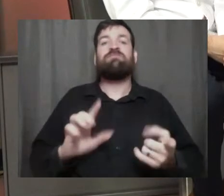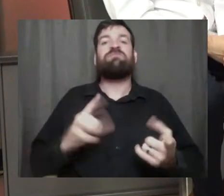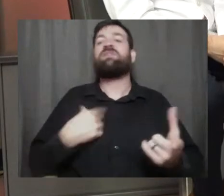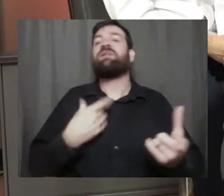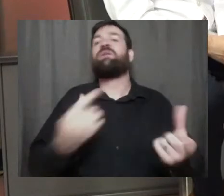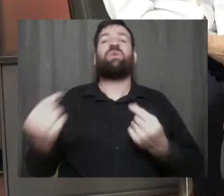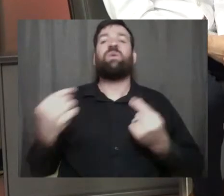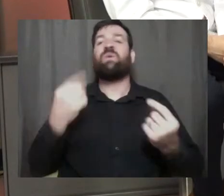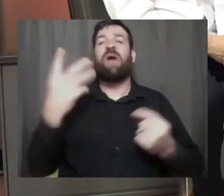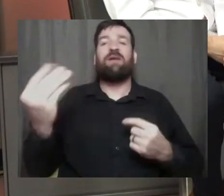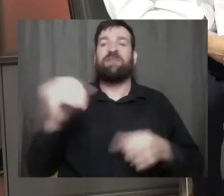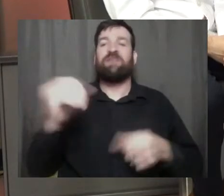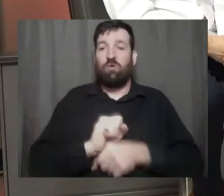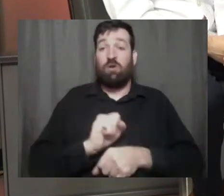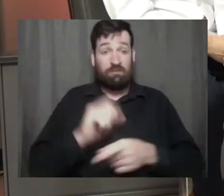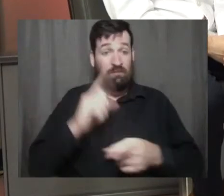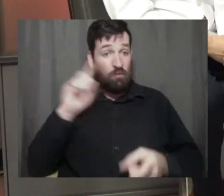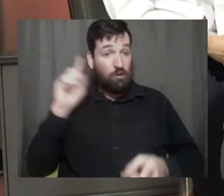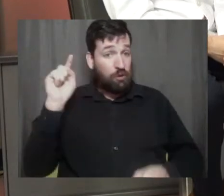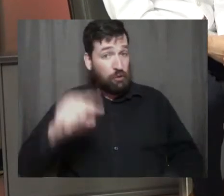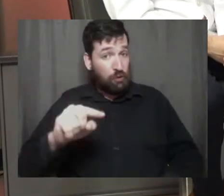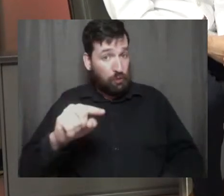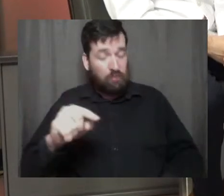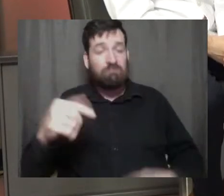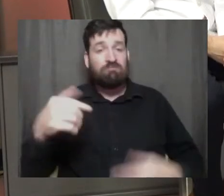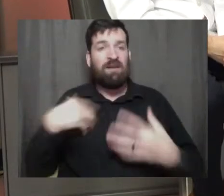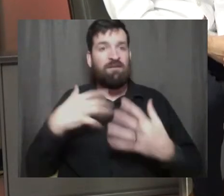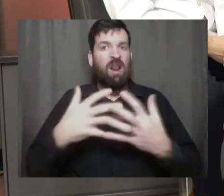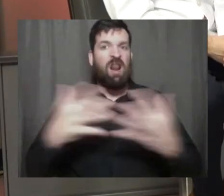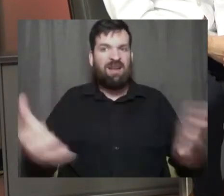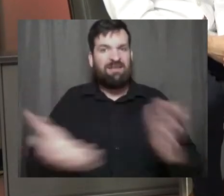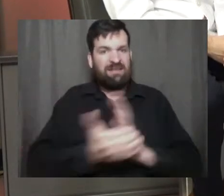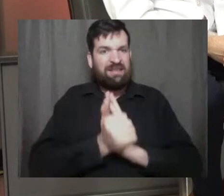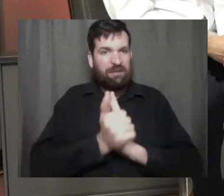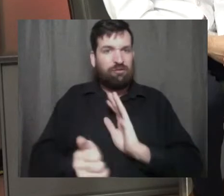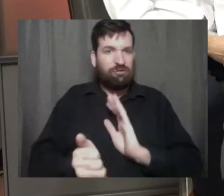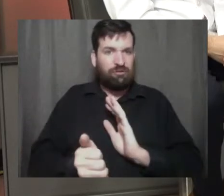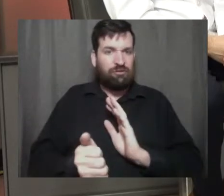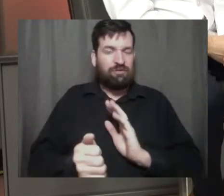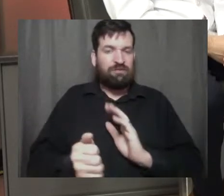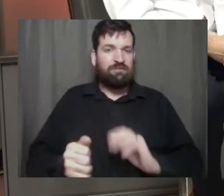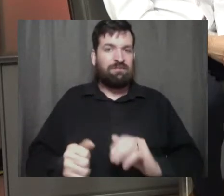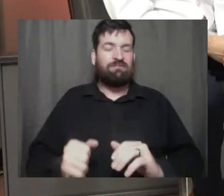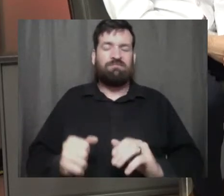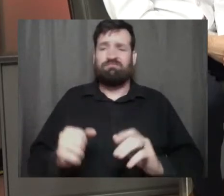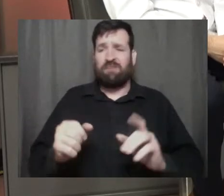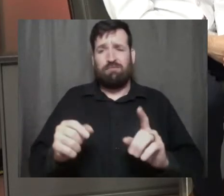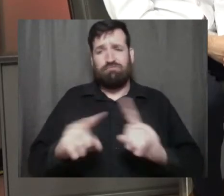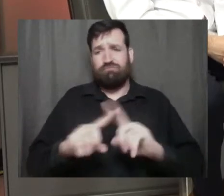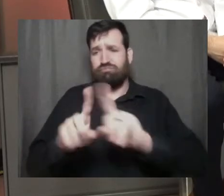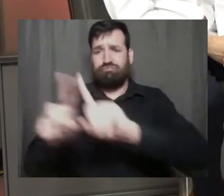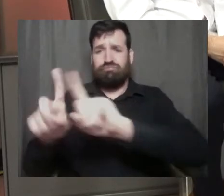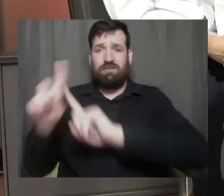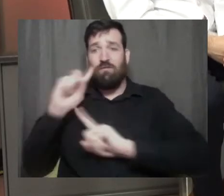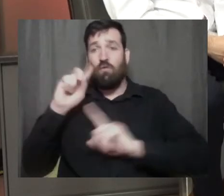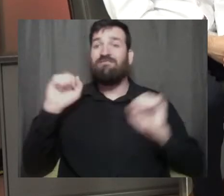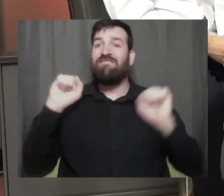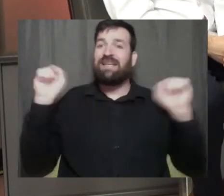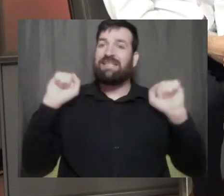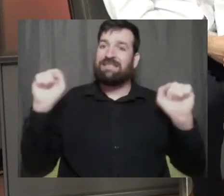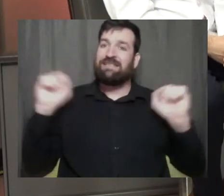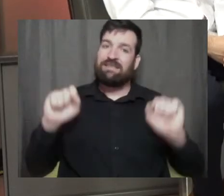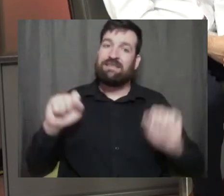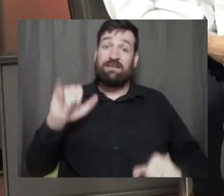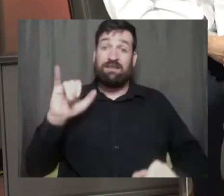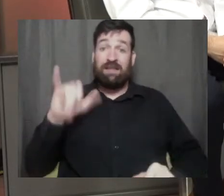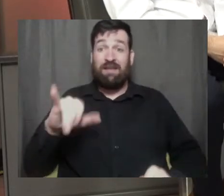you, Dr. Sheldon, boy, you've got a lot of skills. You not only talk the talk, but you walk the walk in every sense of the word when it comes to fitness. That fitness tracker on